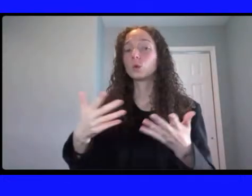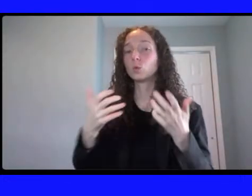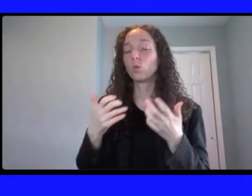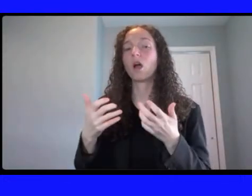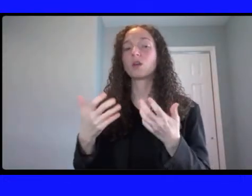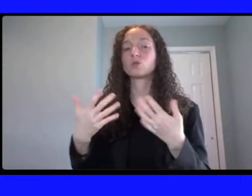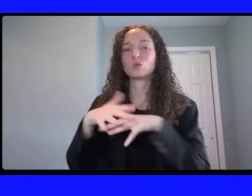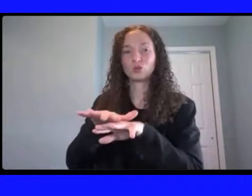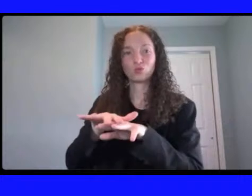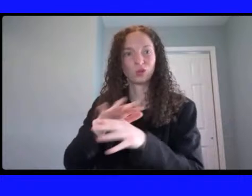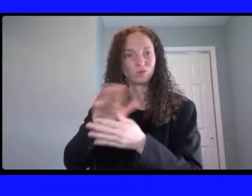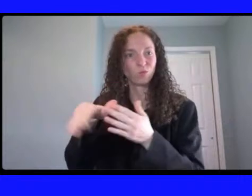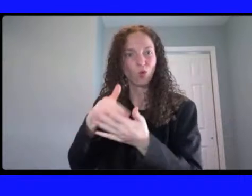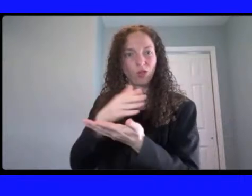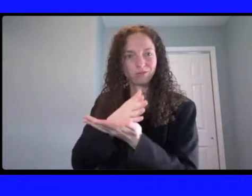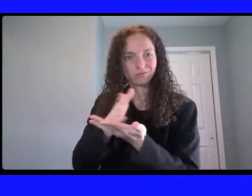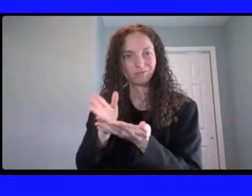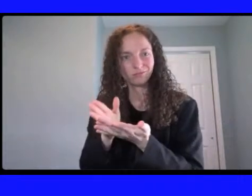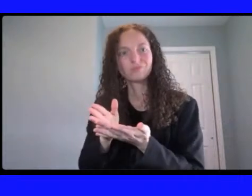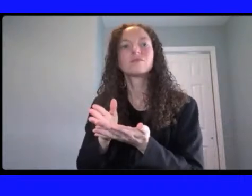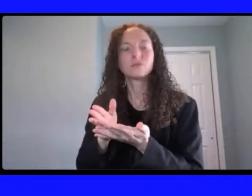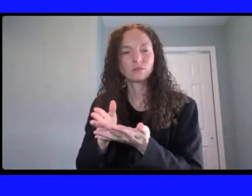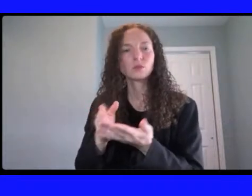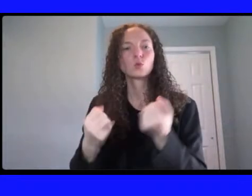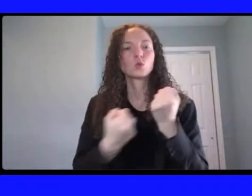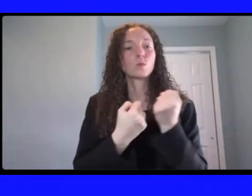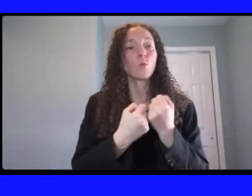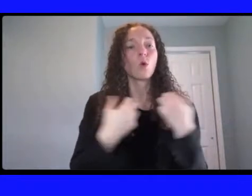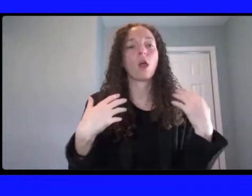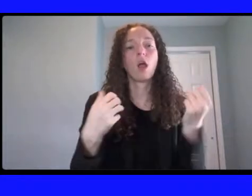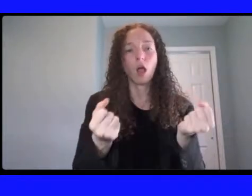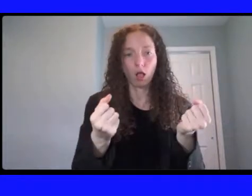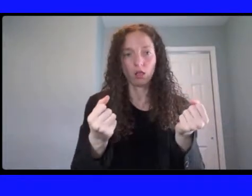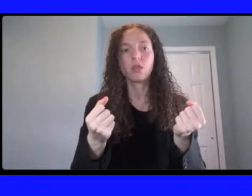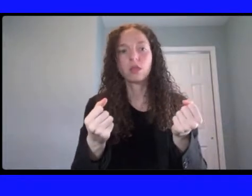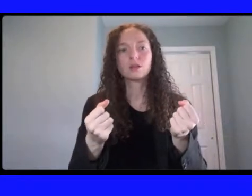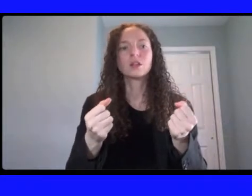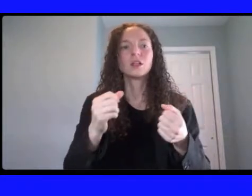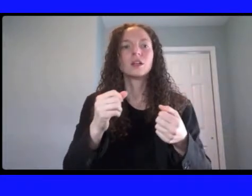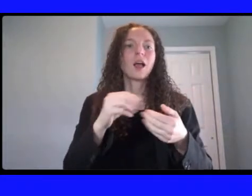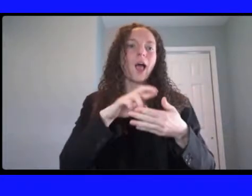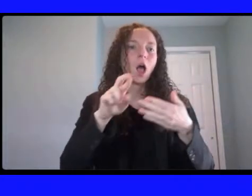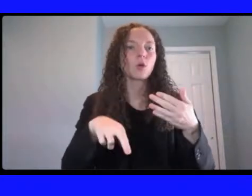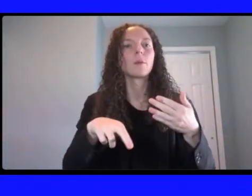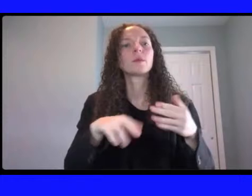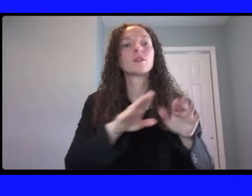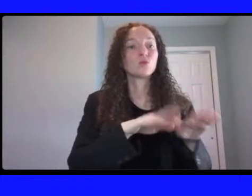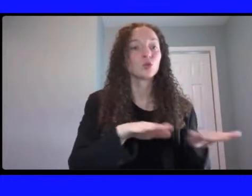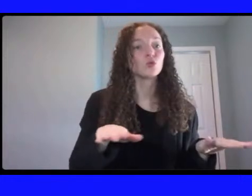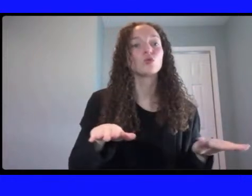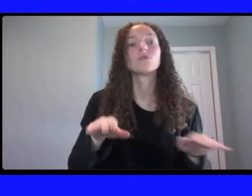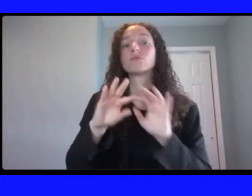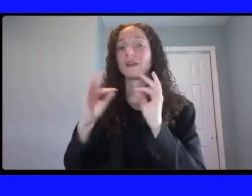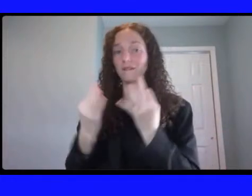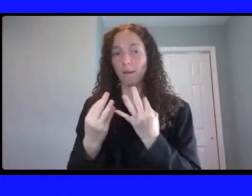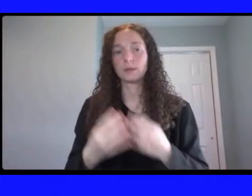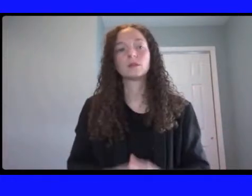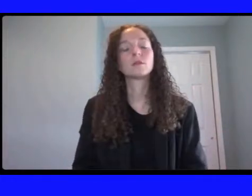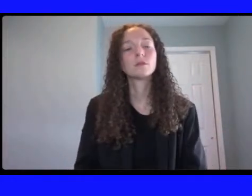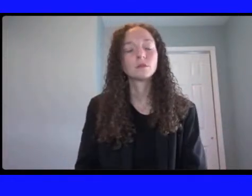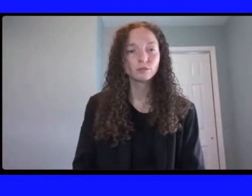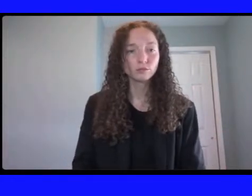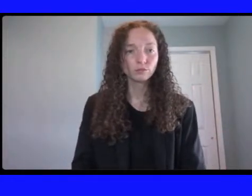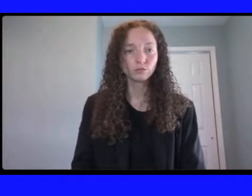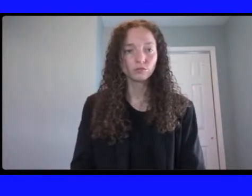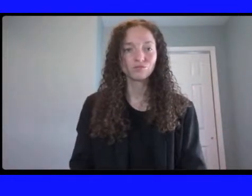called the First 1,000 Days of Medicaid initiative, an initiative that had a 10-point program for how Medicaid can support children in the earliest